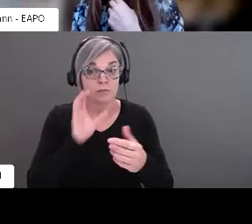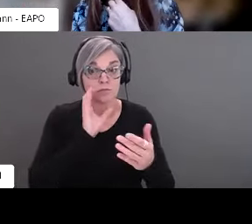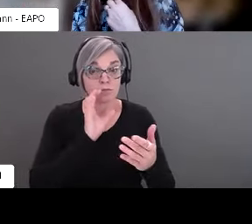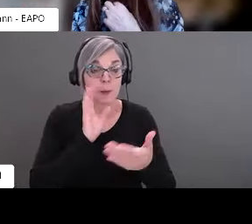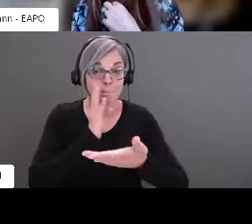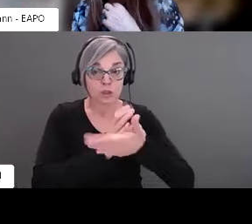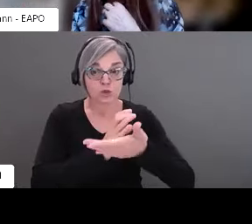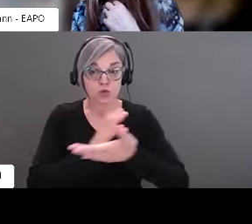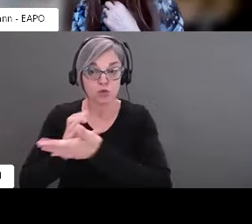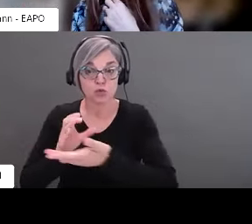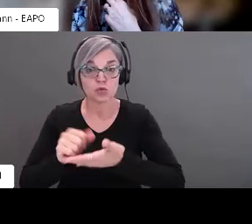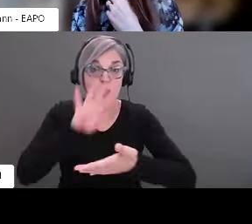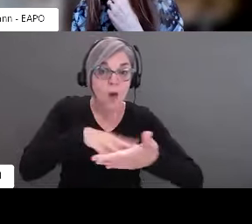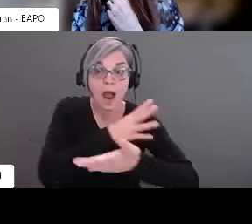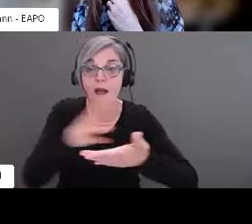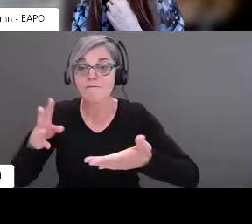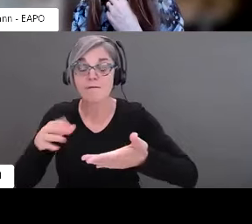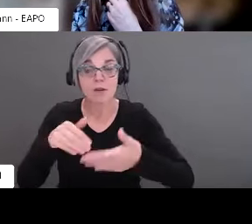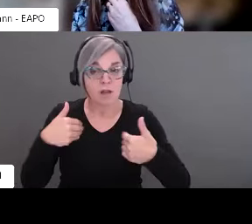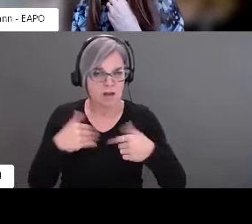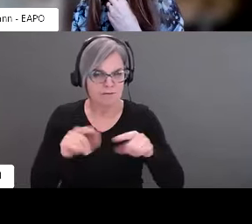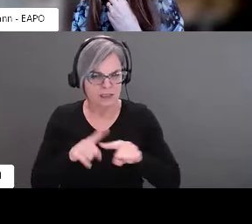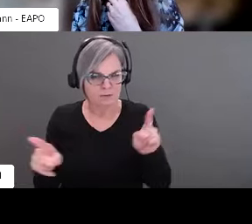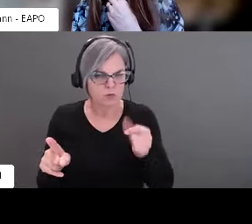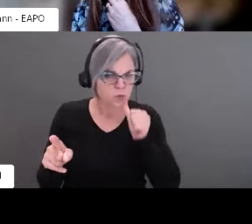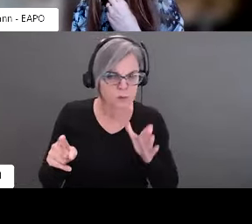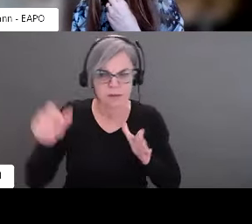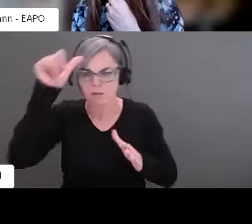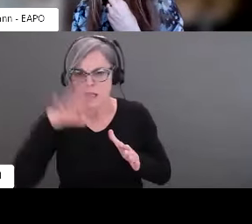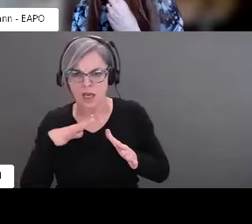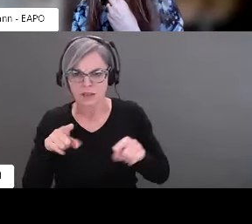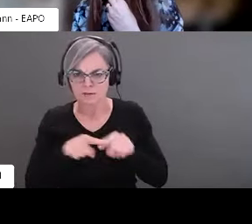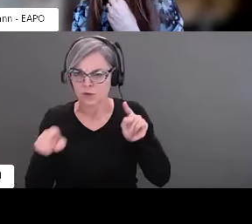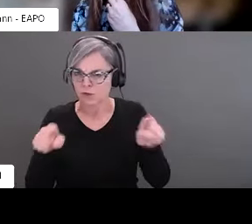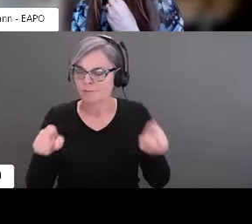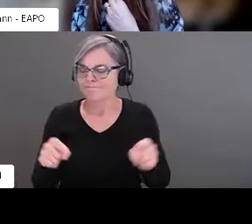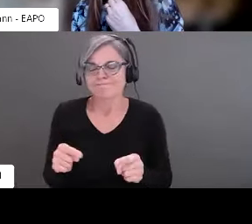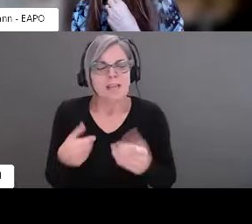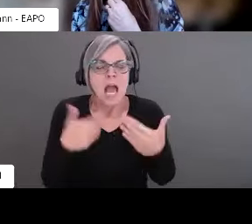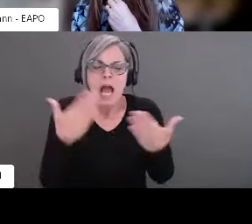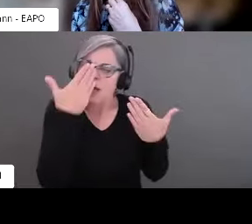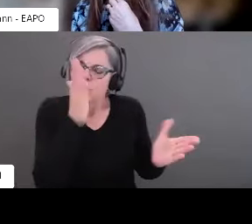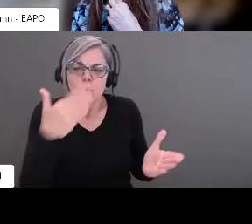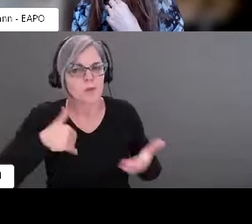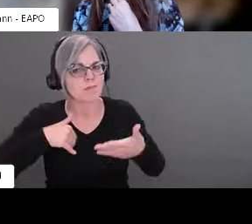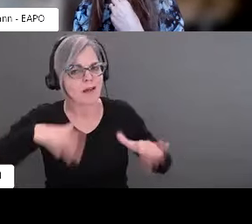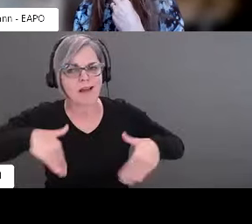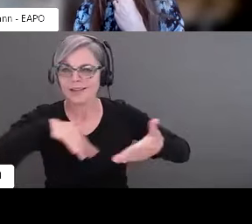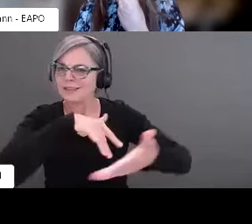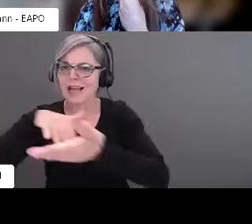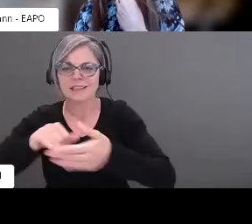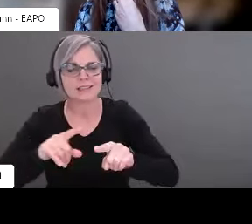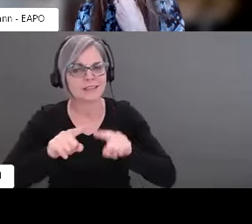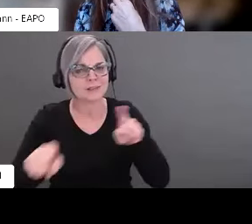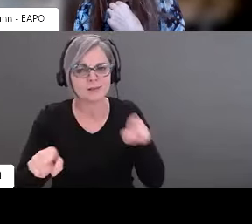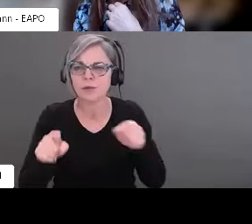know the answer to that. That study, to my knowledge, has not been done. Okay, thank you. There was a question just as if